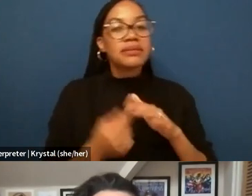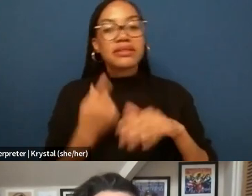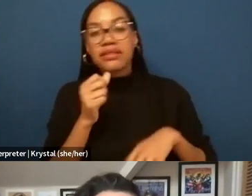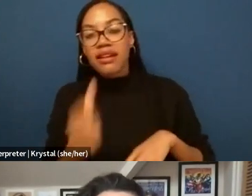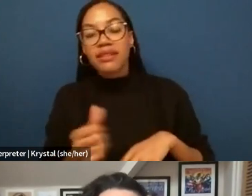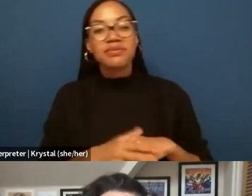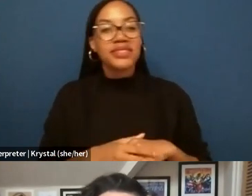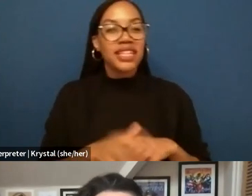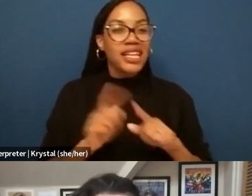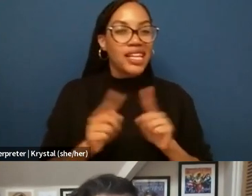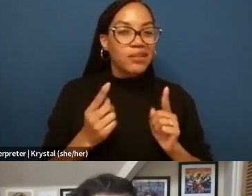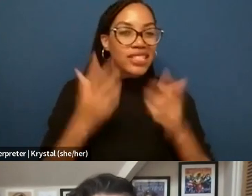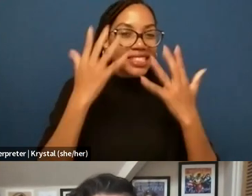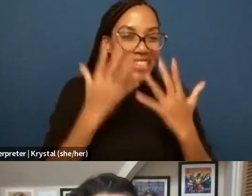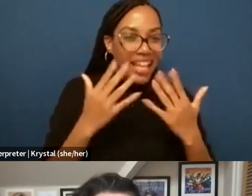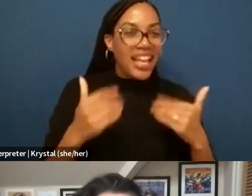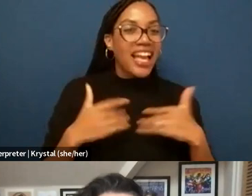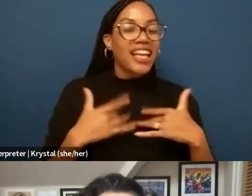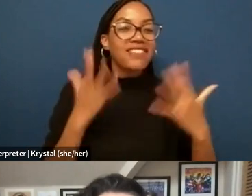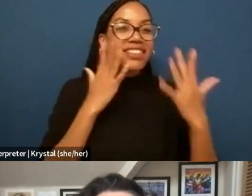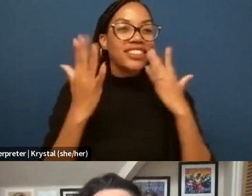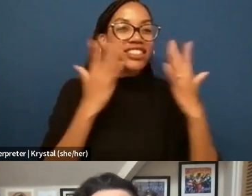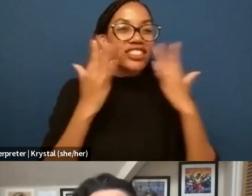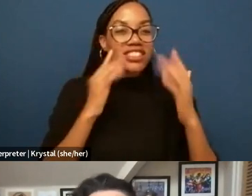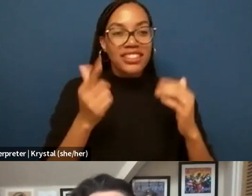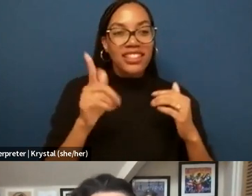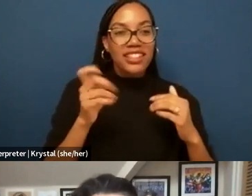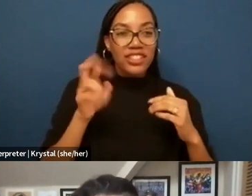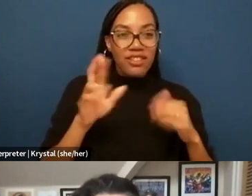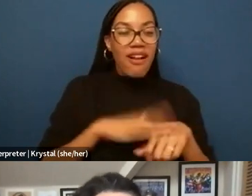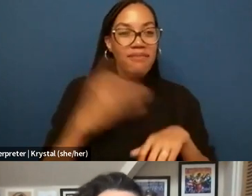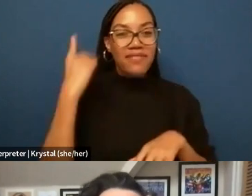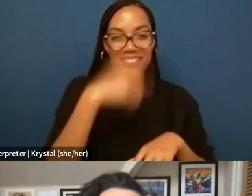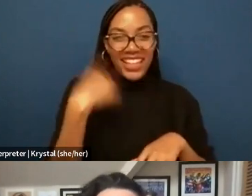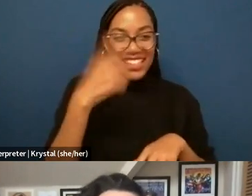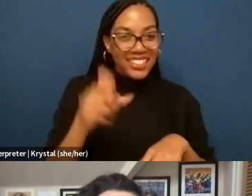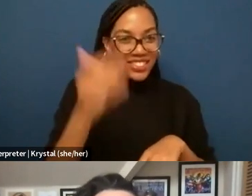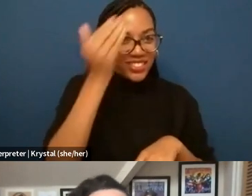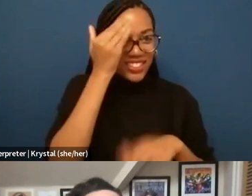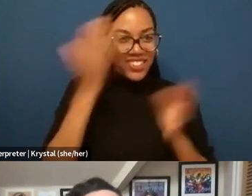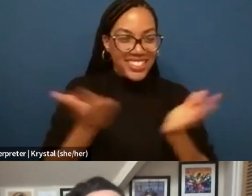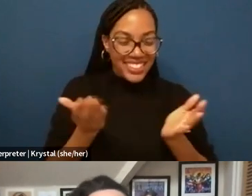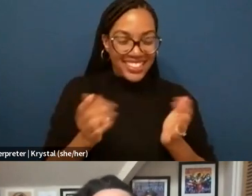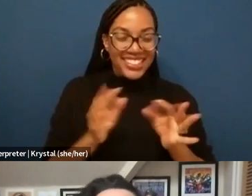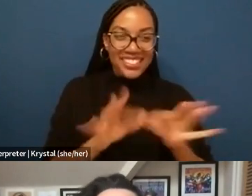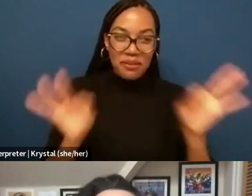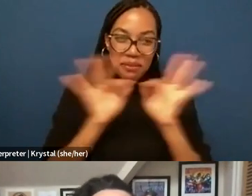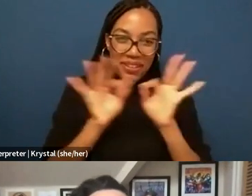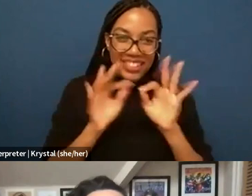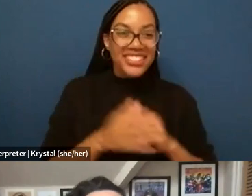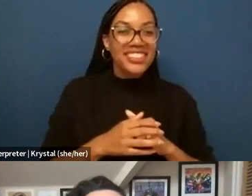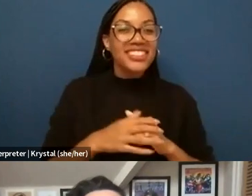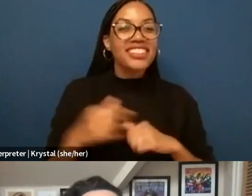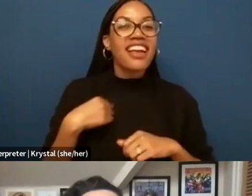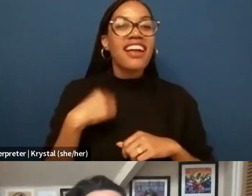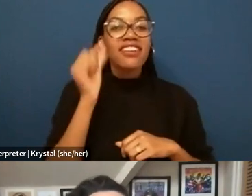Tragically, Zoom is de-enhancing the glitter on my face, but I need you to all know that it is there. It's important. Silver nose ring,